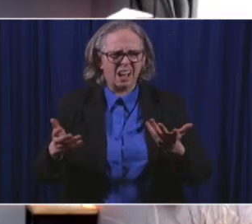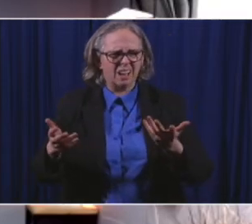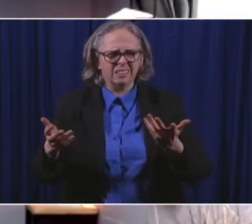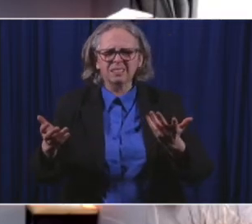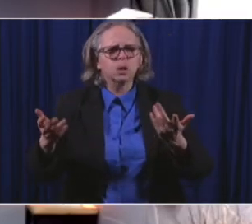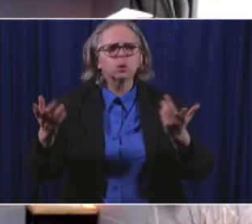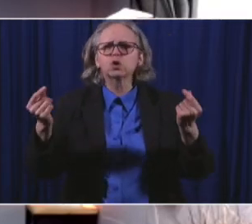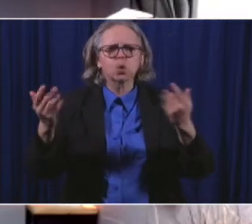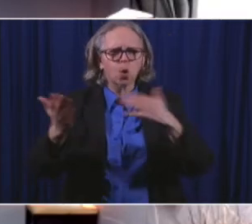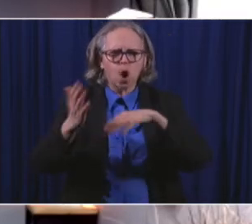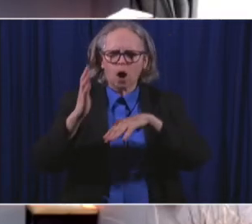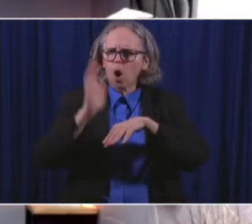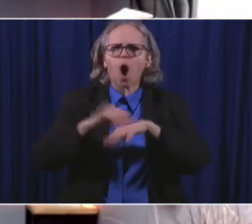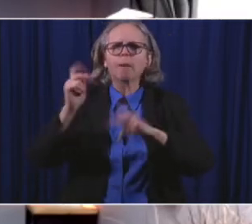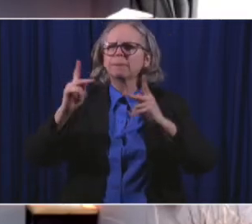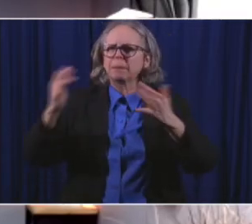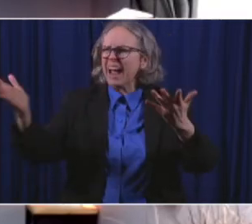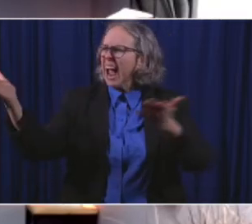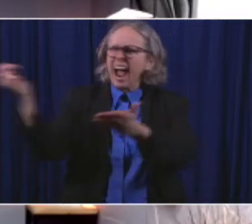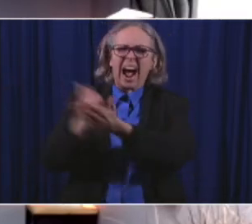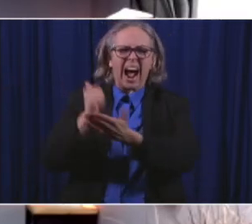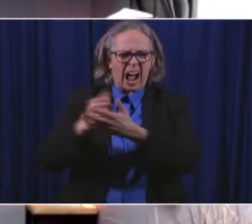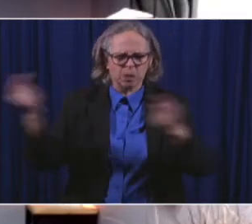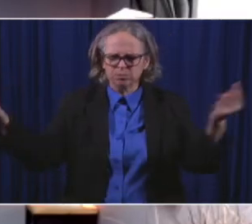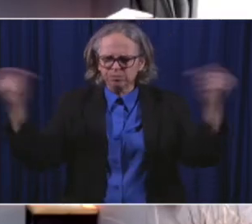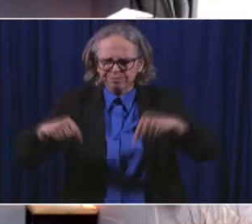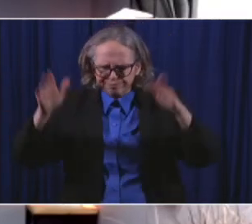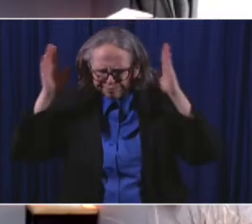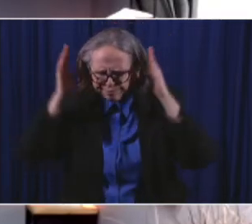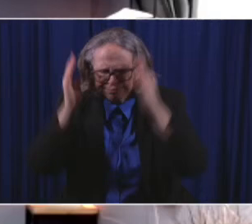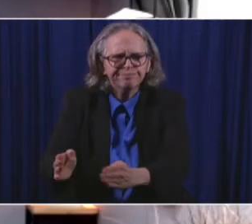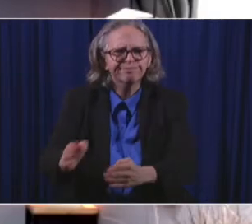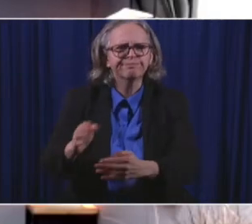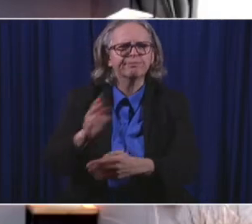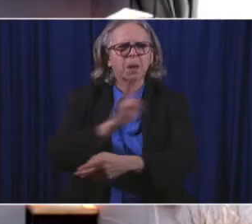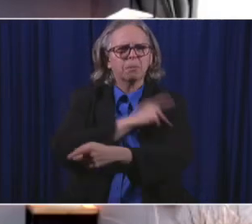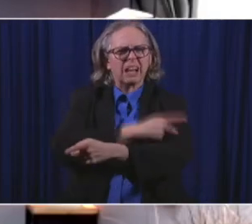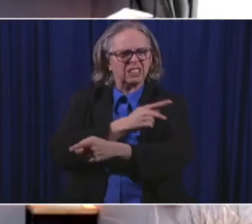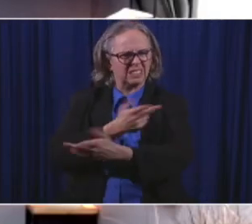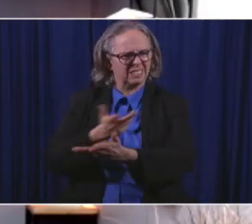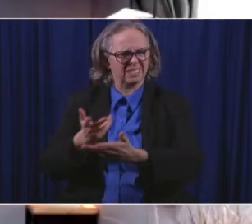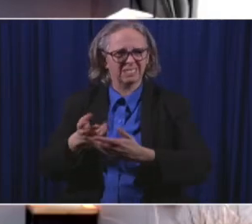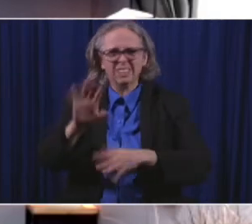kind of all pitching in. We're all dealing with it here, and it's definitely been a tough go.